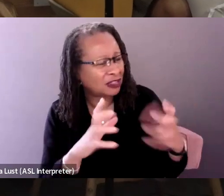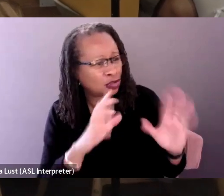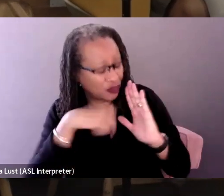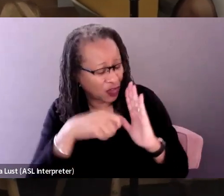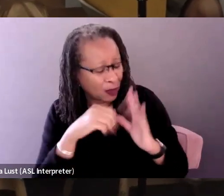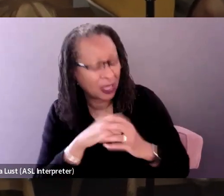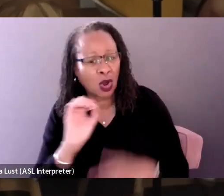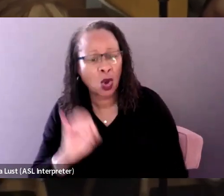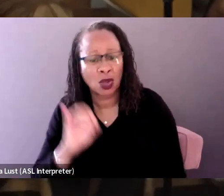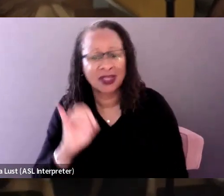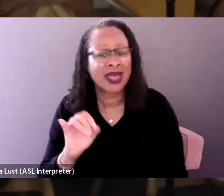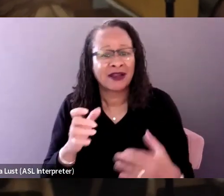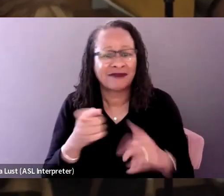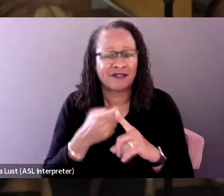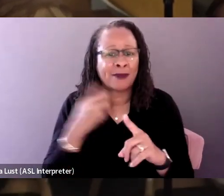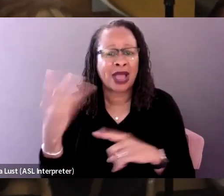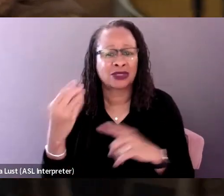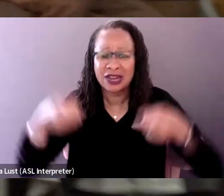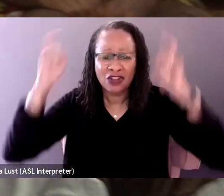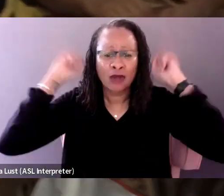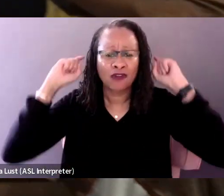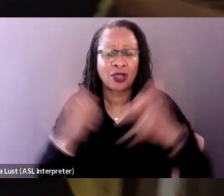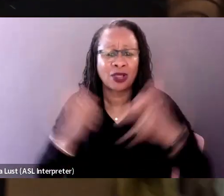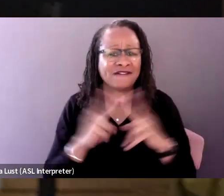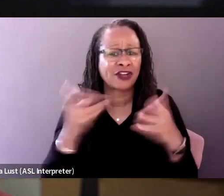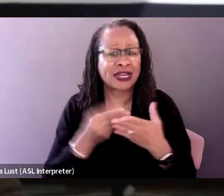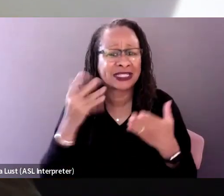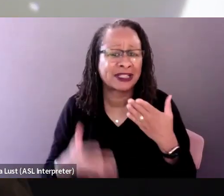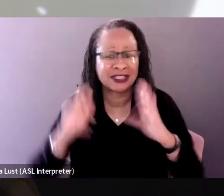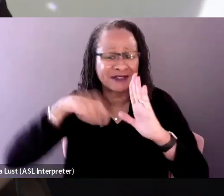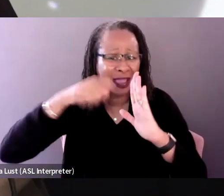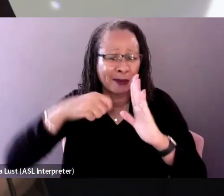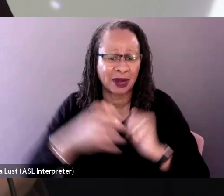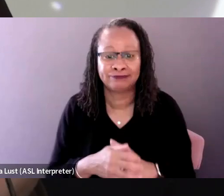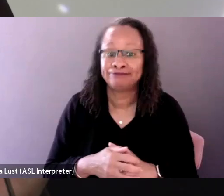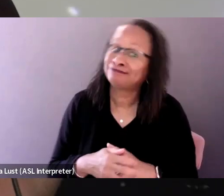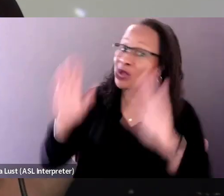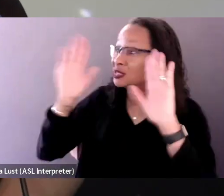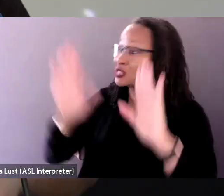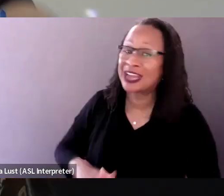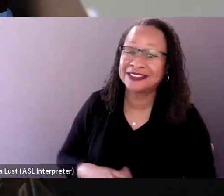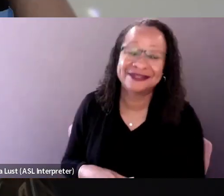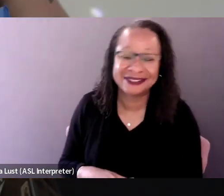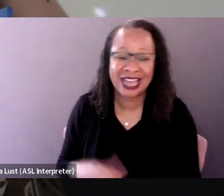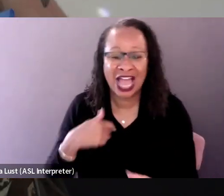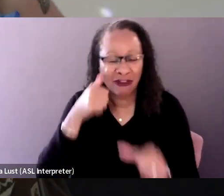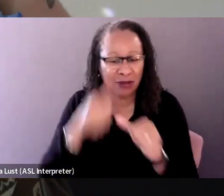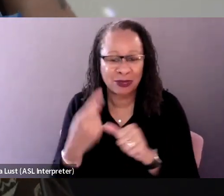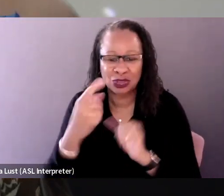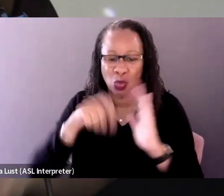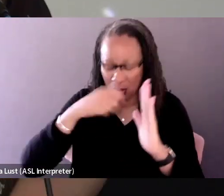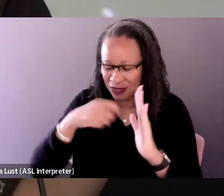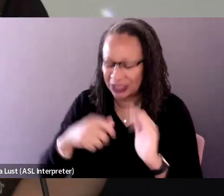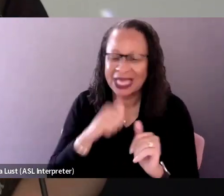convertible with a very expensive camera? It was great. It was. I remember this one shot that didn't make it into